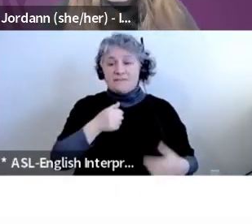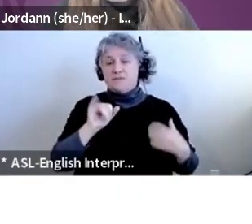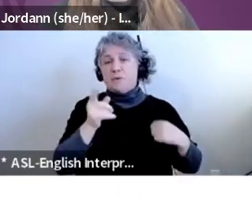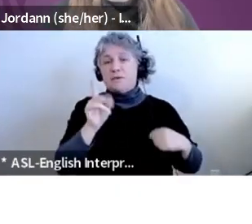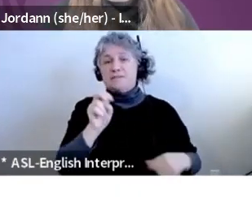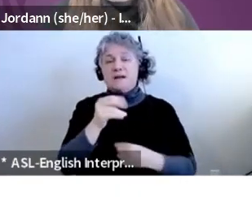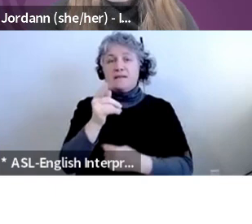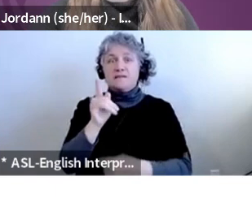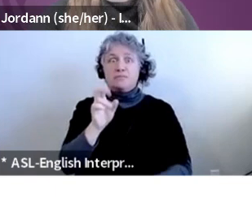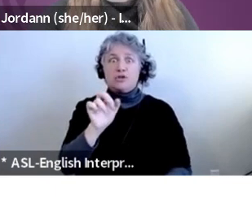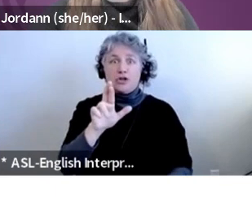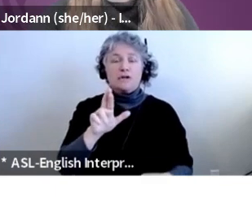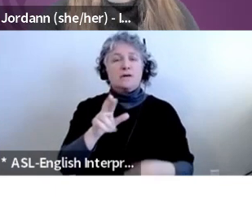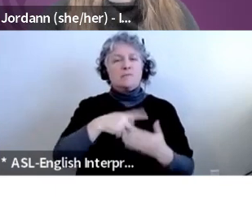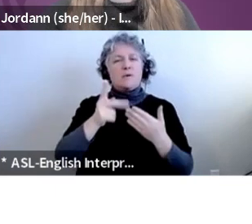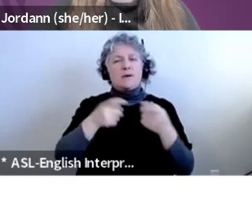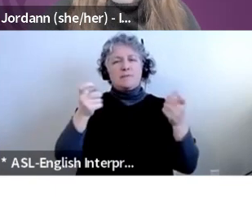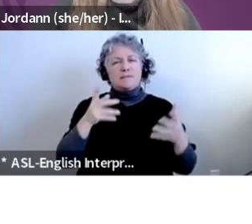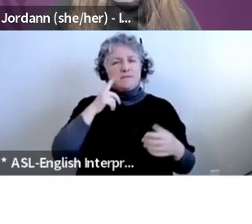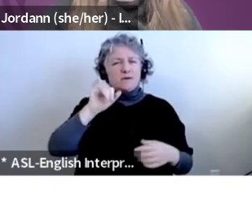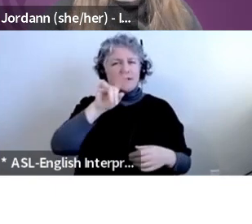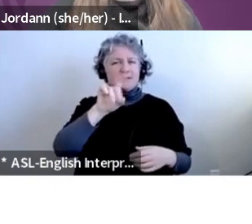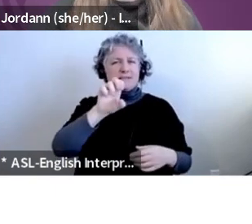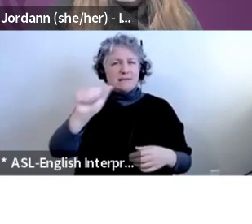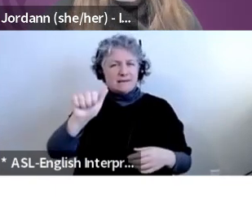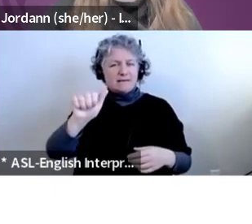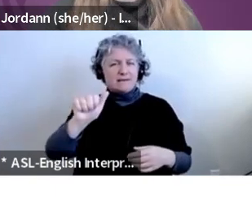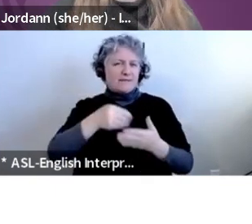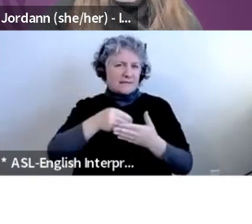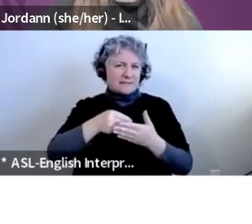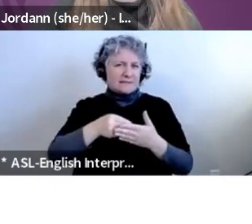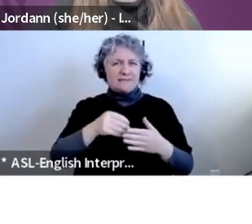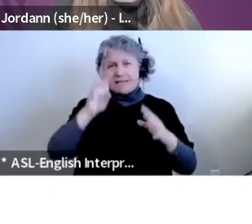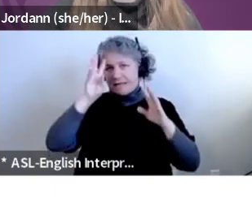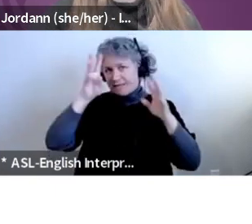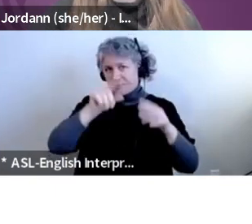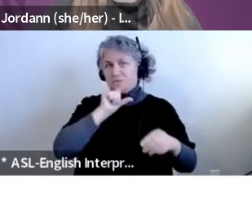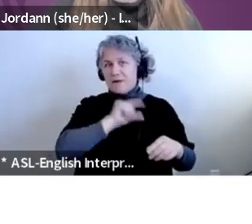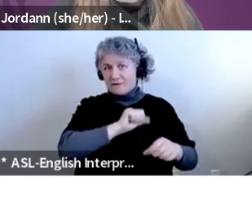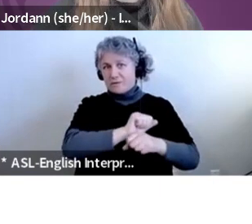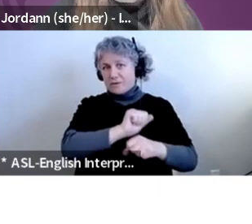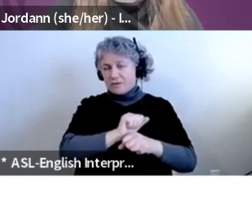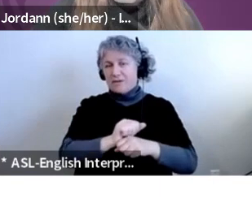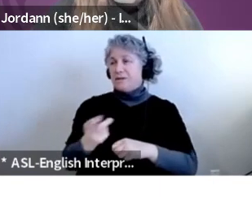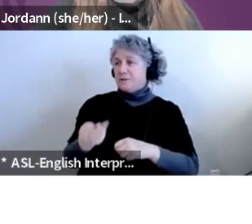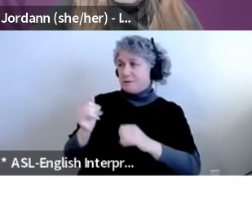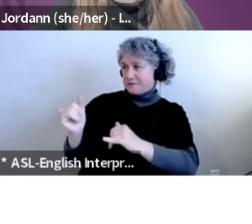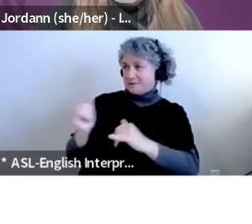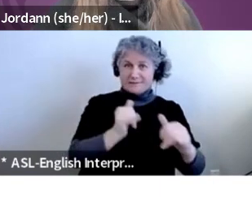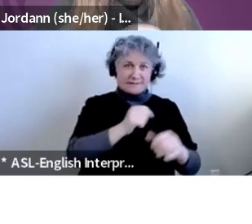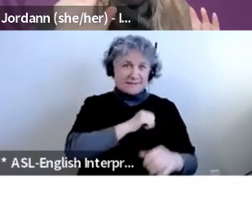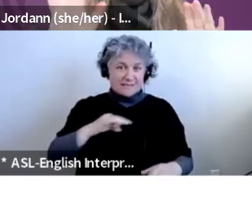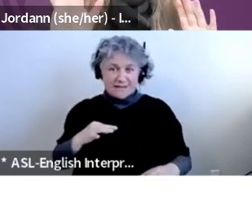I'm Program Manager for i.d.e.a Fund, and I work at Innovation Guelph. I'm joined by my two colleagues, Diana Train and Adelaide Manley. They